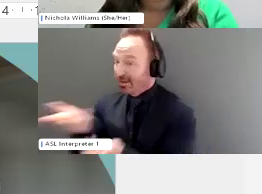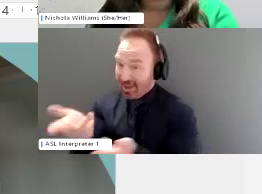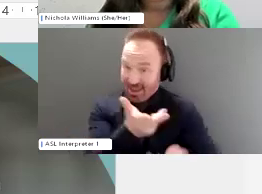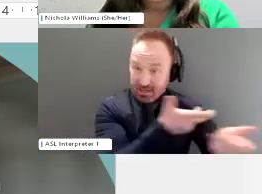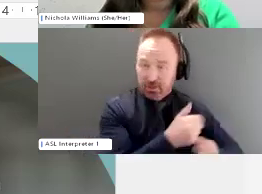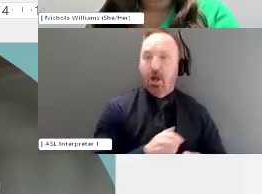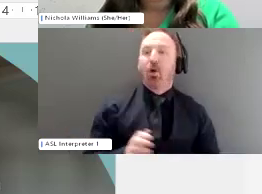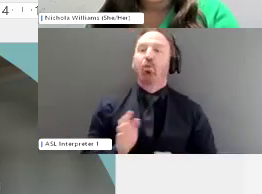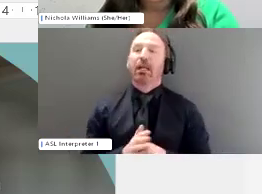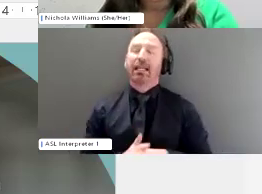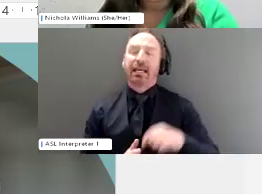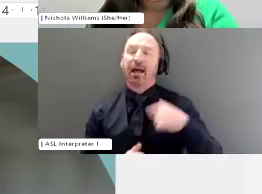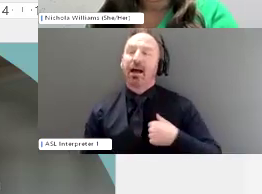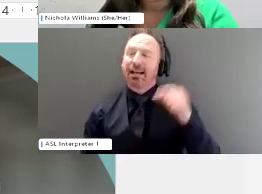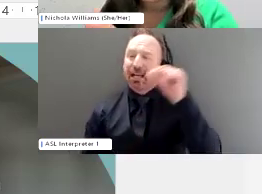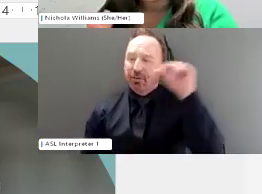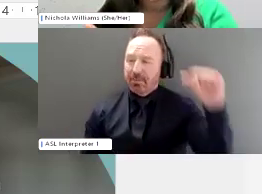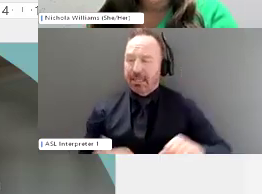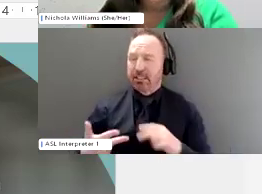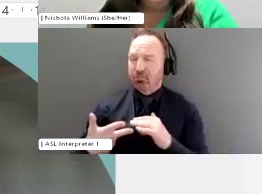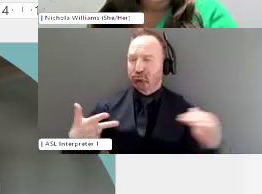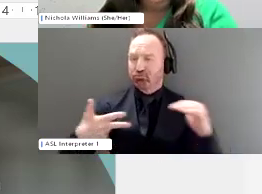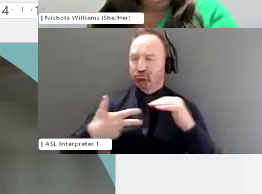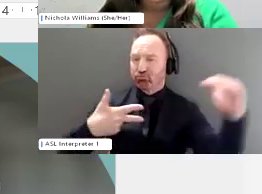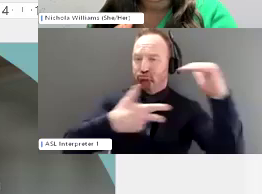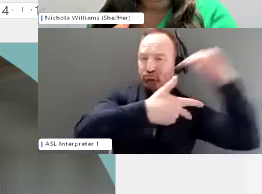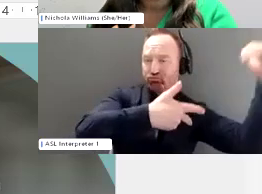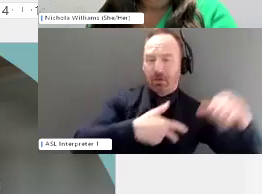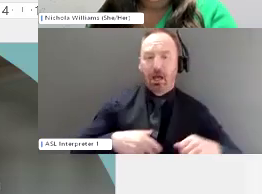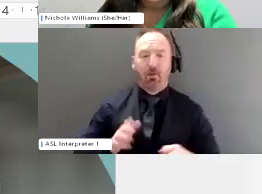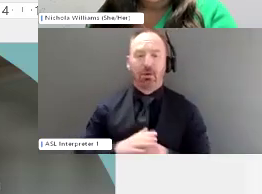of government, financial consumer agencies of Canada, bank lenders,